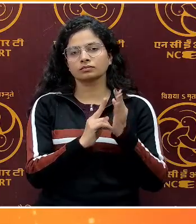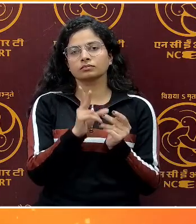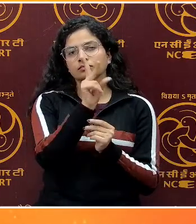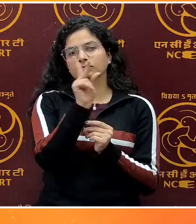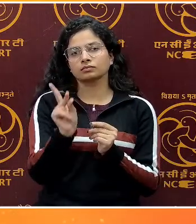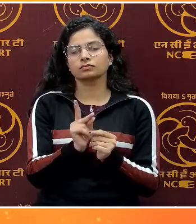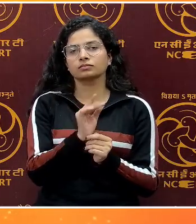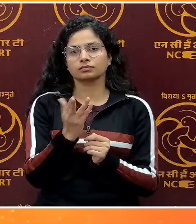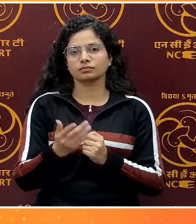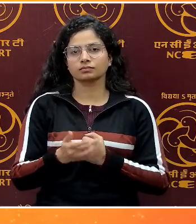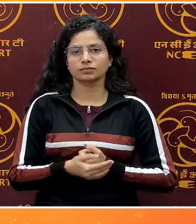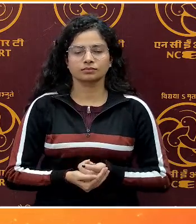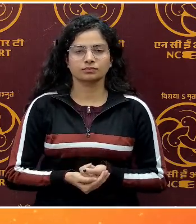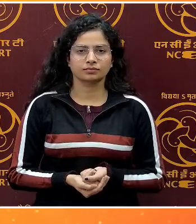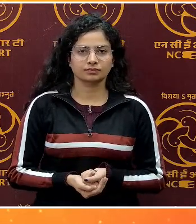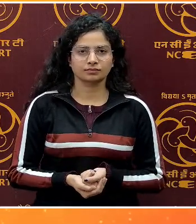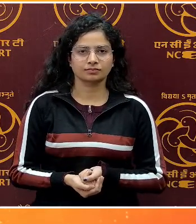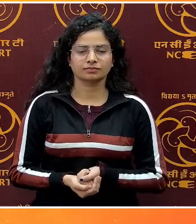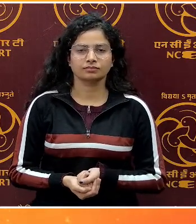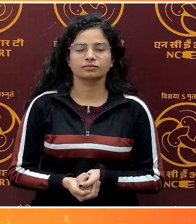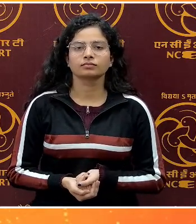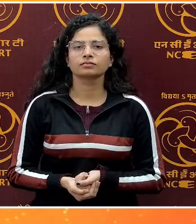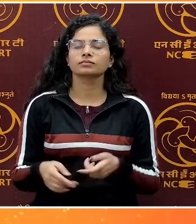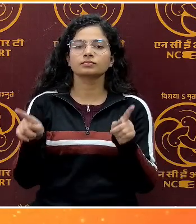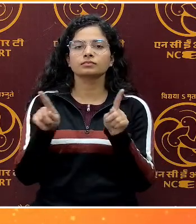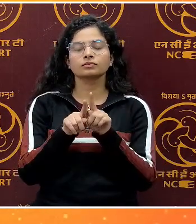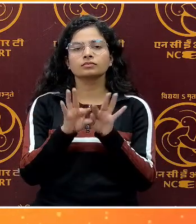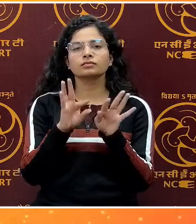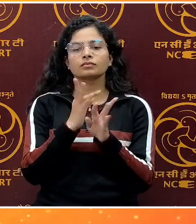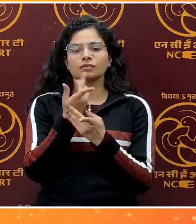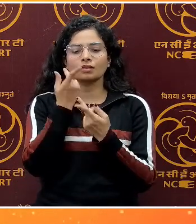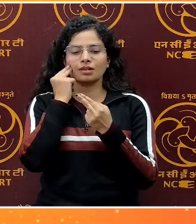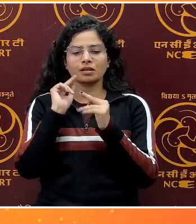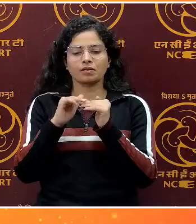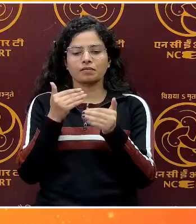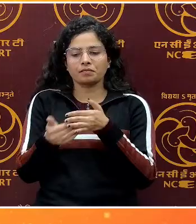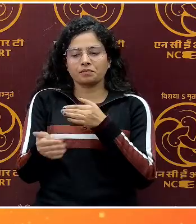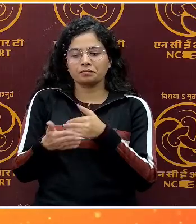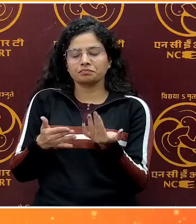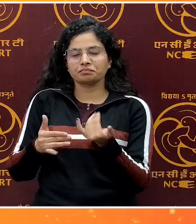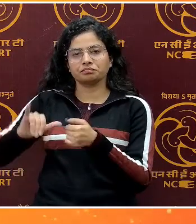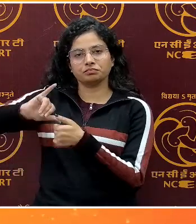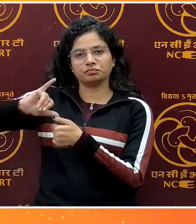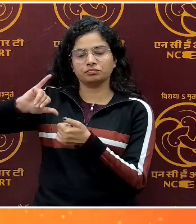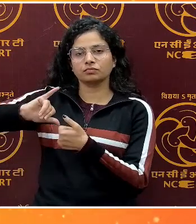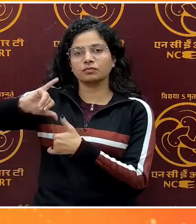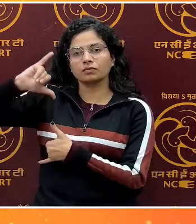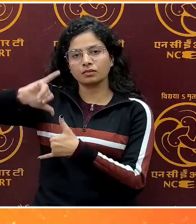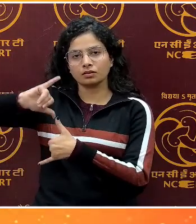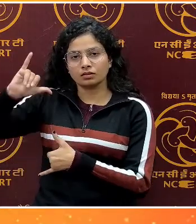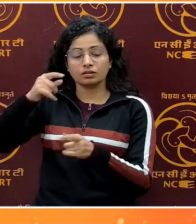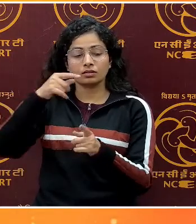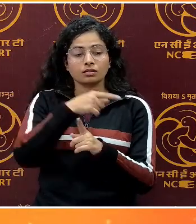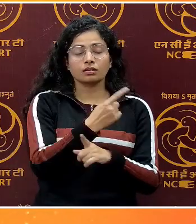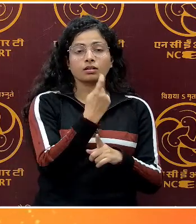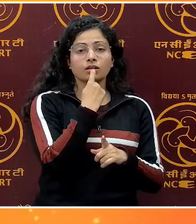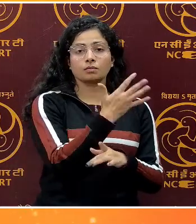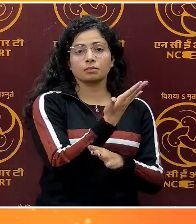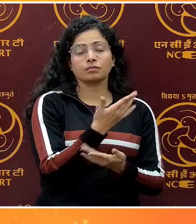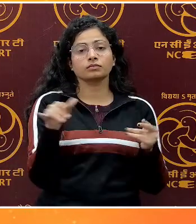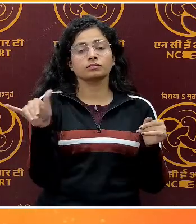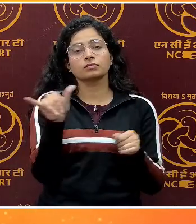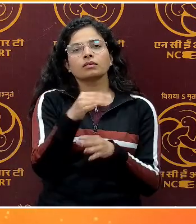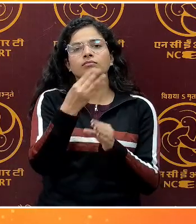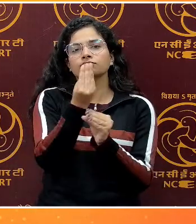second is, it's of the same size. Oh yes, certainly. Okay? Yeah. But we do have certain mirrors where the